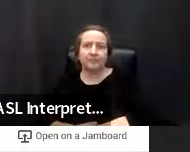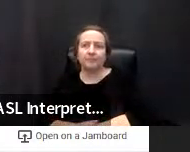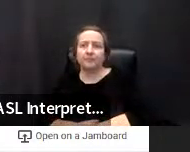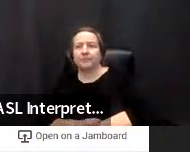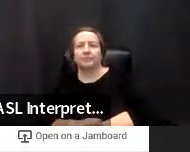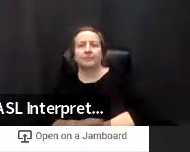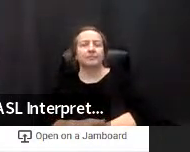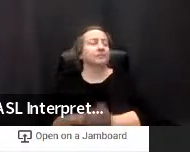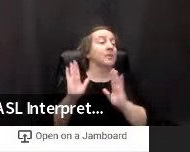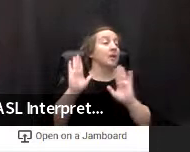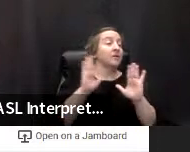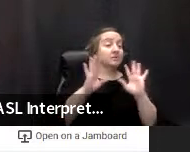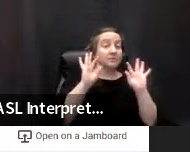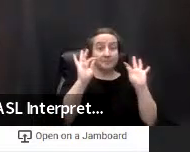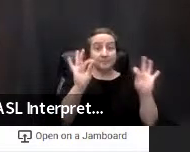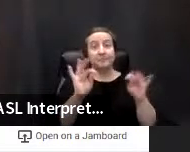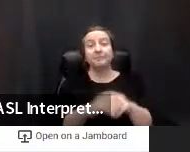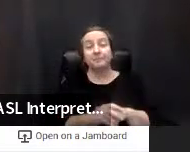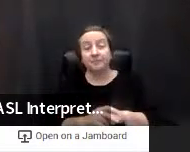Awesome.